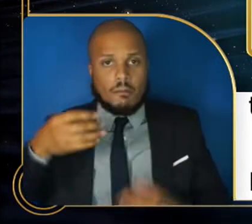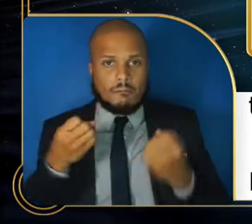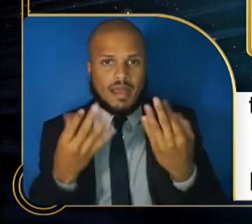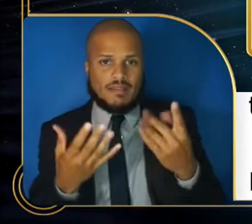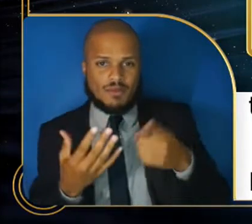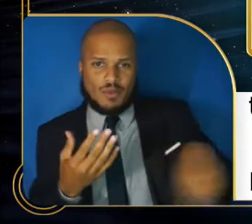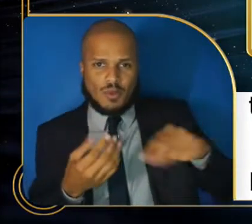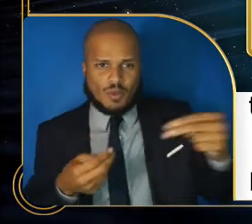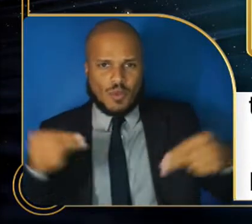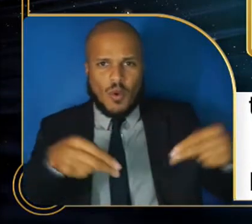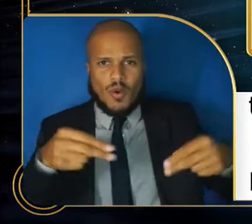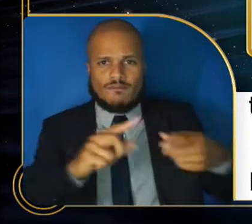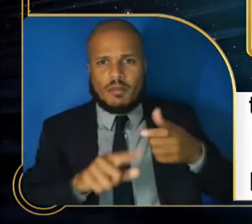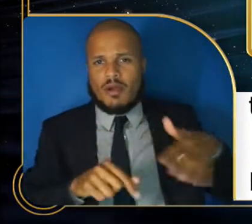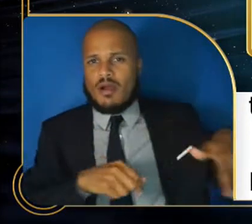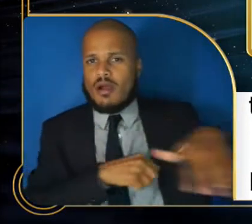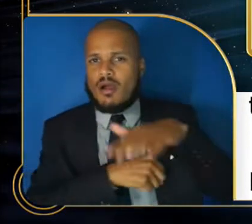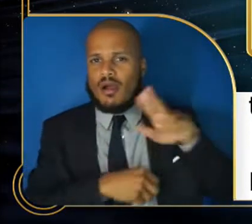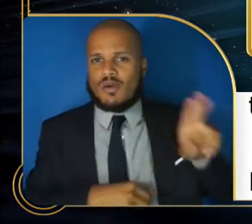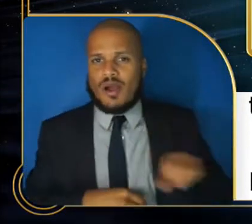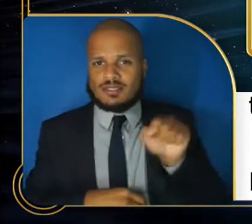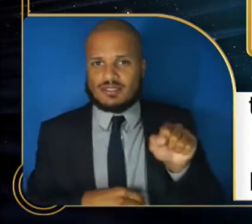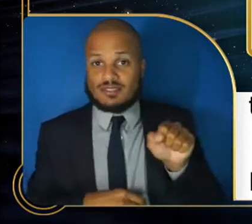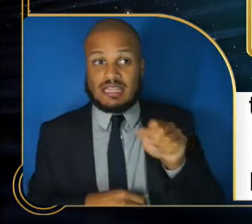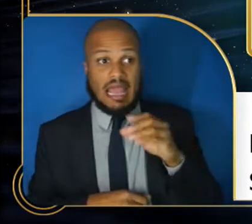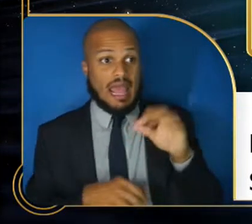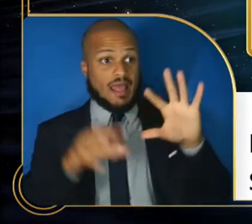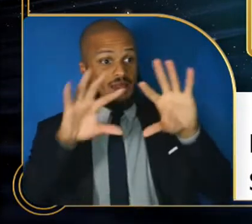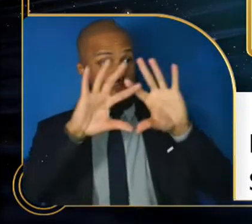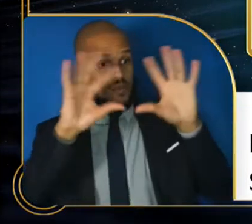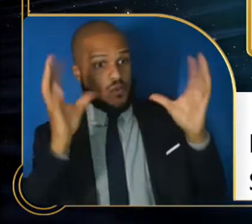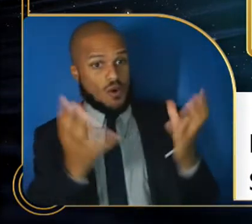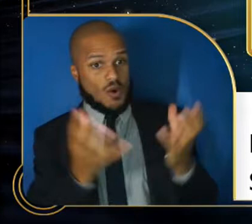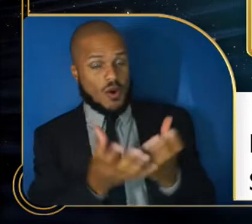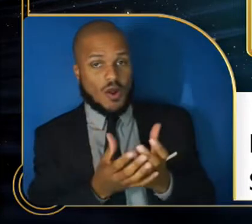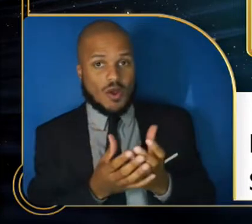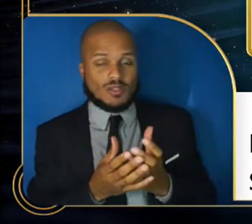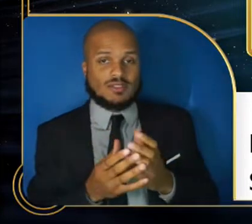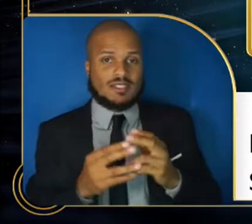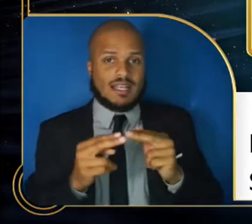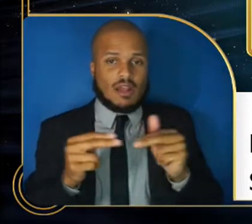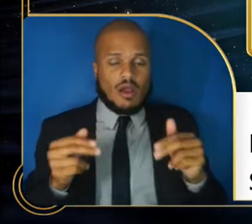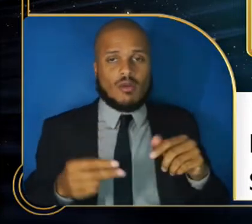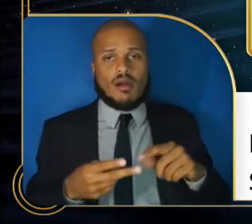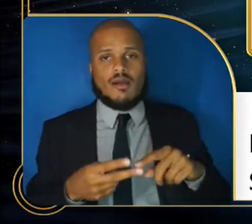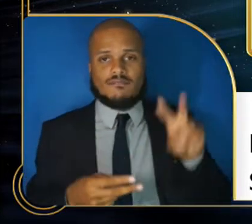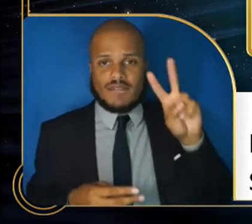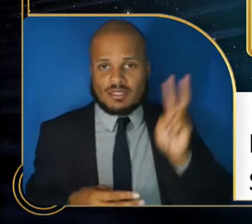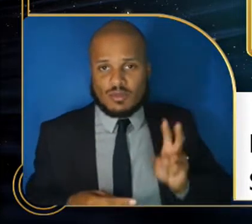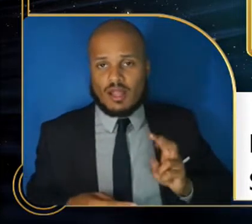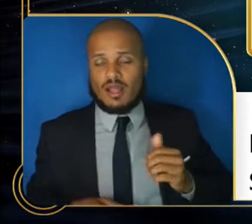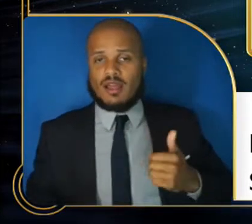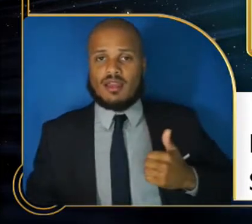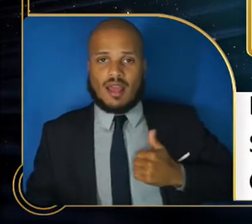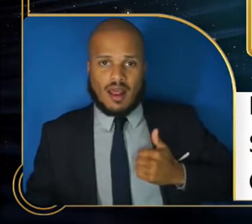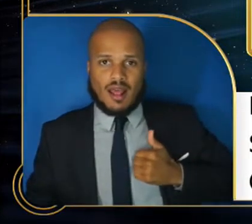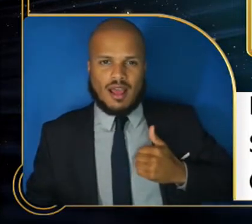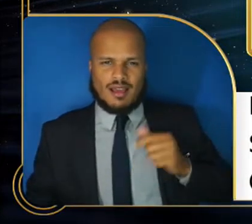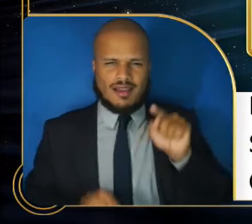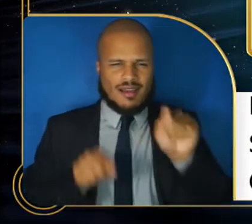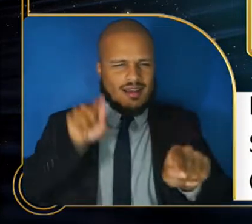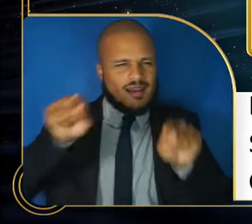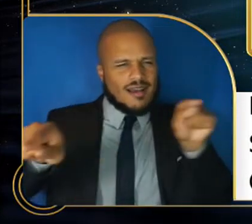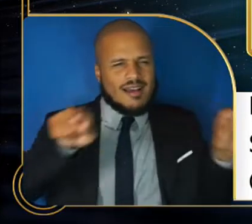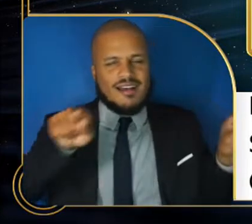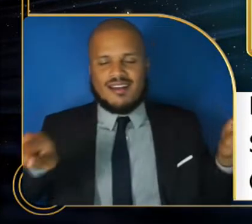United States and the world. Nicaragua, Venezuela, Canada, we see you. And